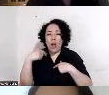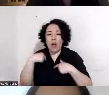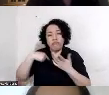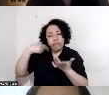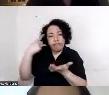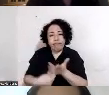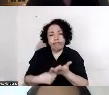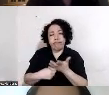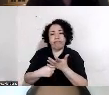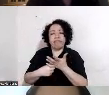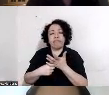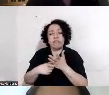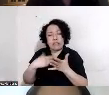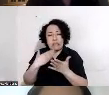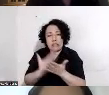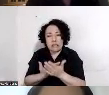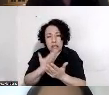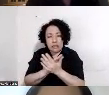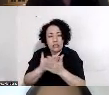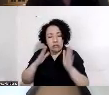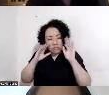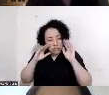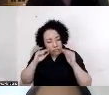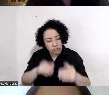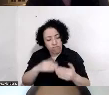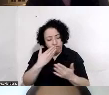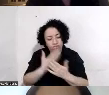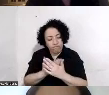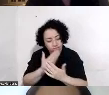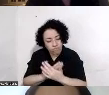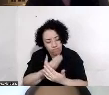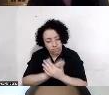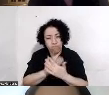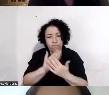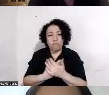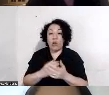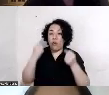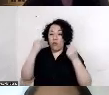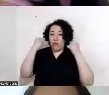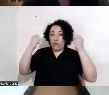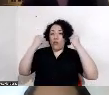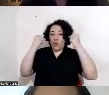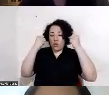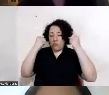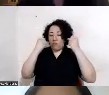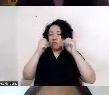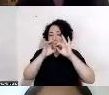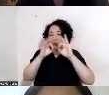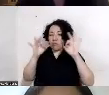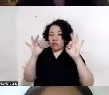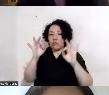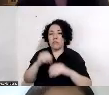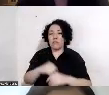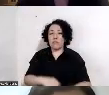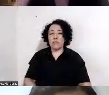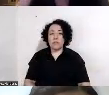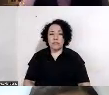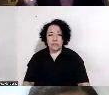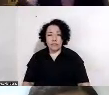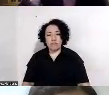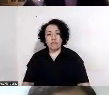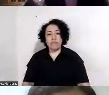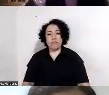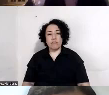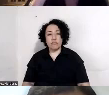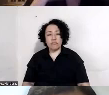comprometido com as minhas tarefas. A minha maior força é sempre estar disposto ou ser criativo. So this